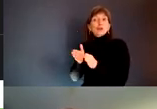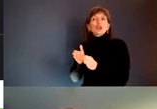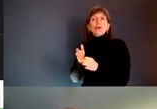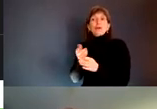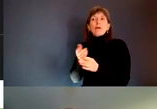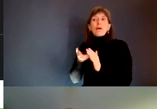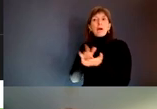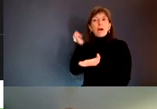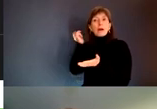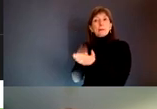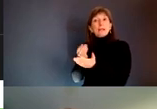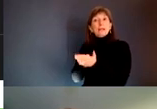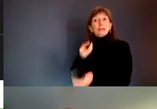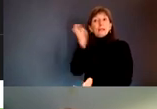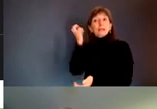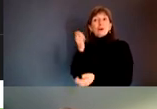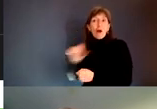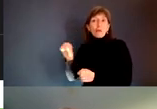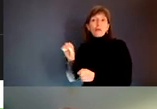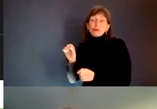experiencing some other type of violence.